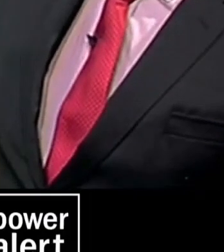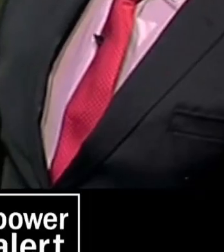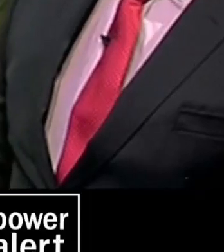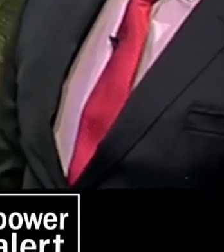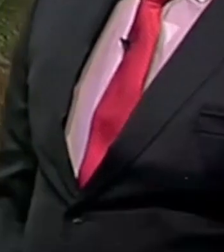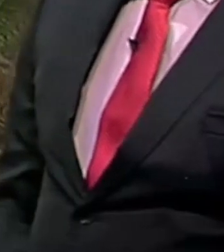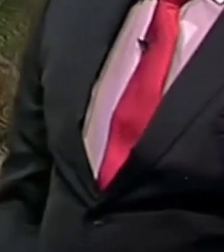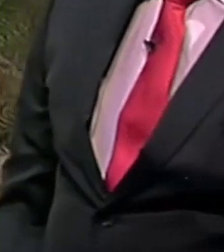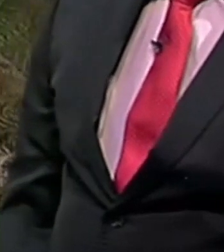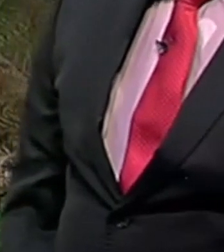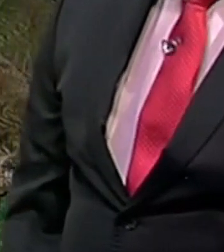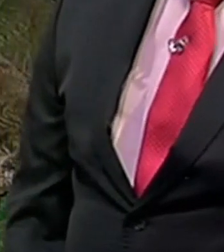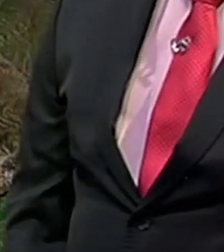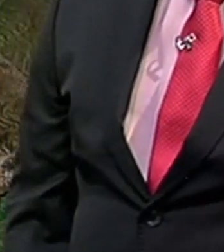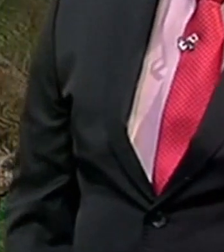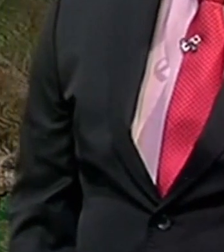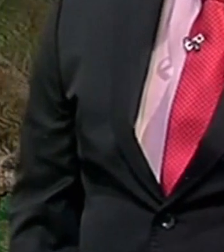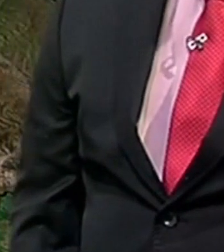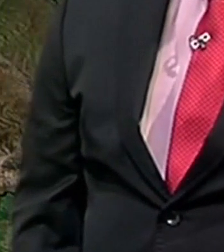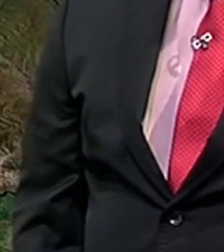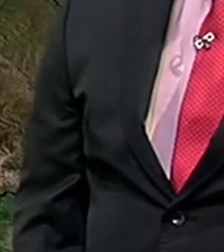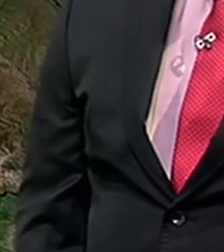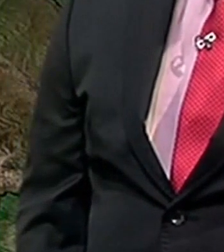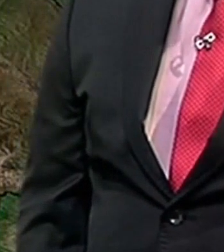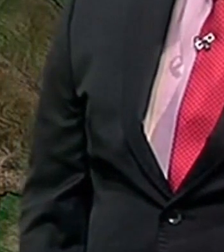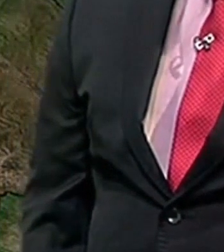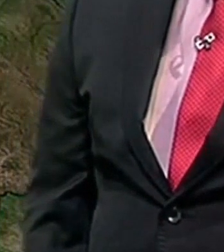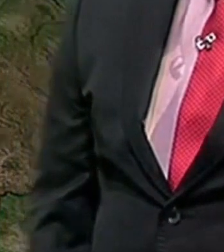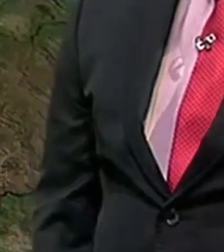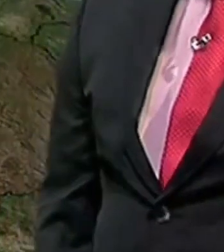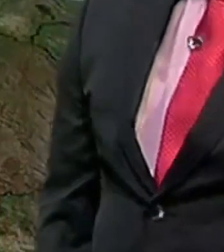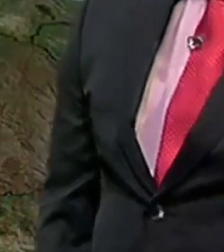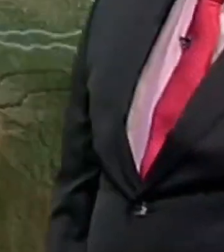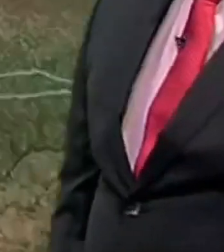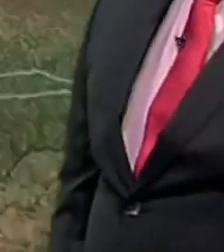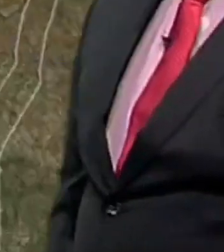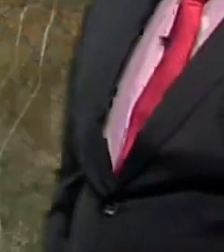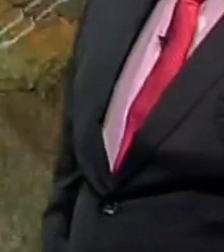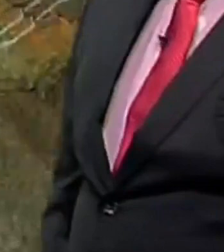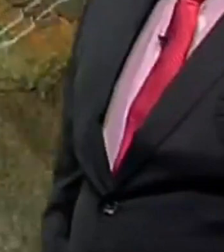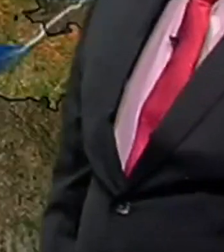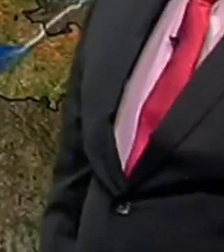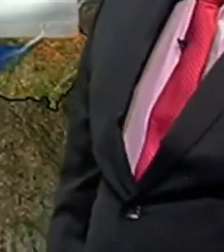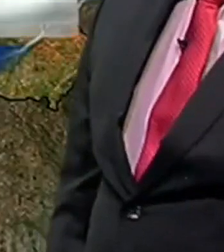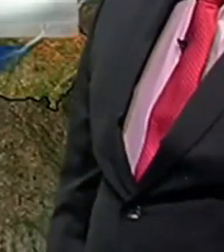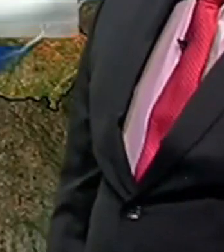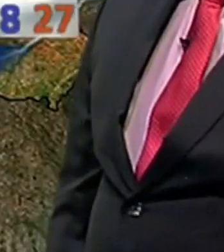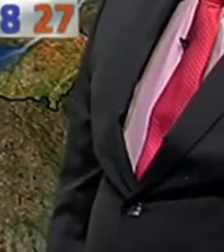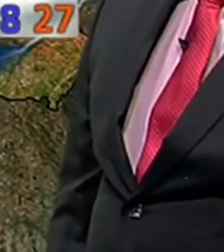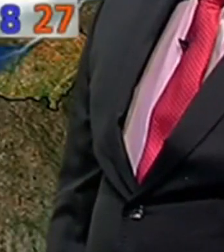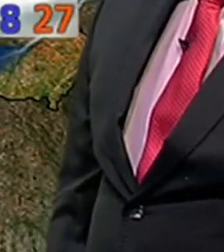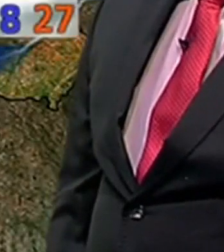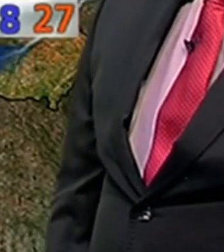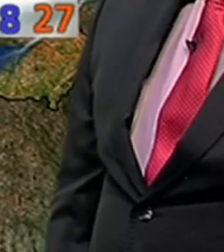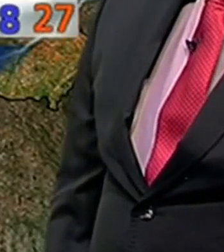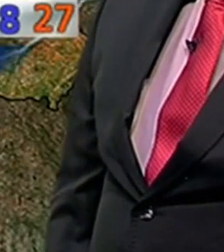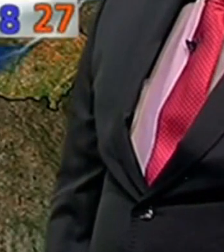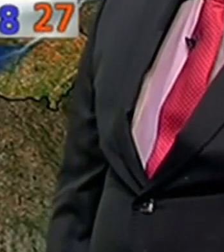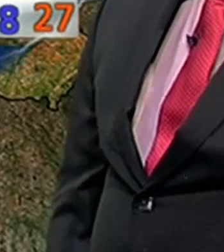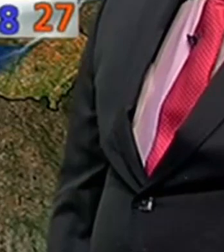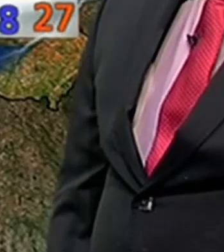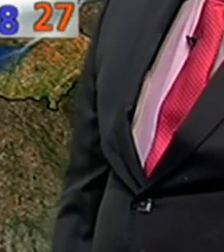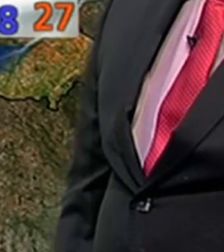ka tsa shwa ba di supileng a tlo hona Garib e tla batla shwa ba di supileng ha re shebile ka hare province ya Lebo Prima teng ka lebella province ya Lebo Prima e be